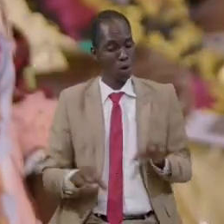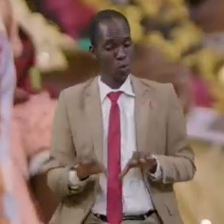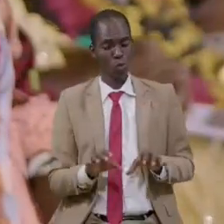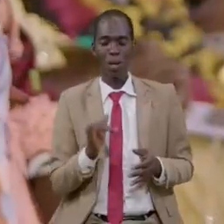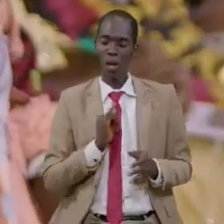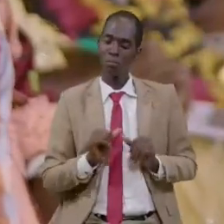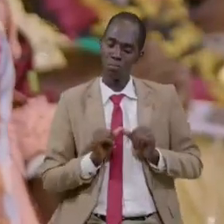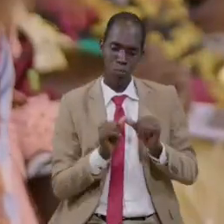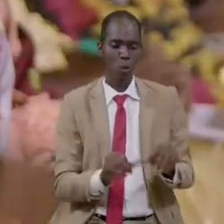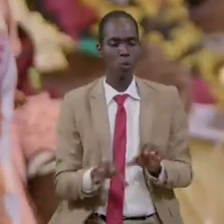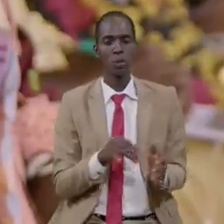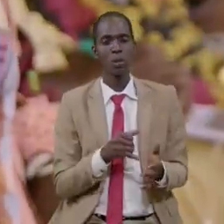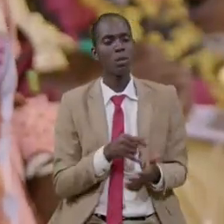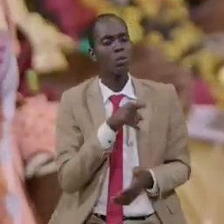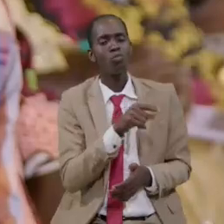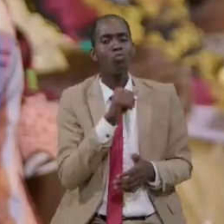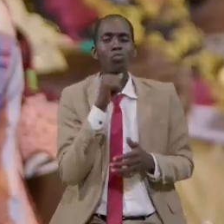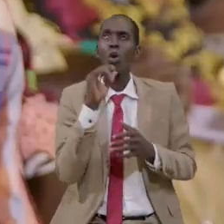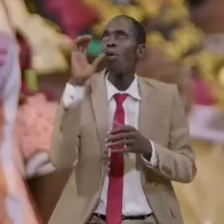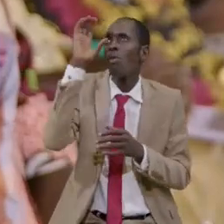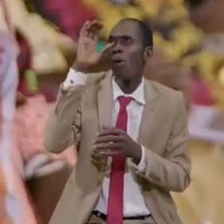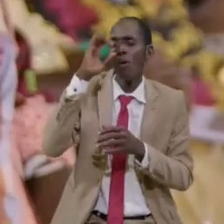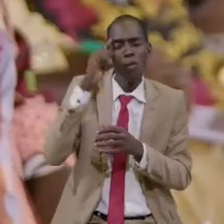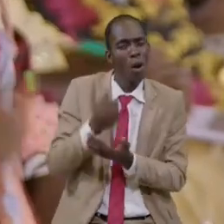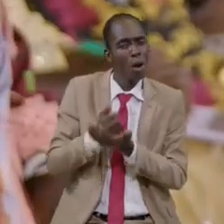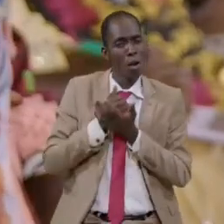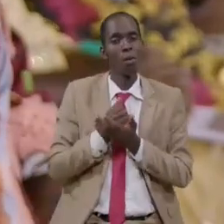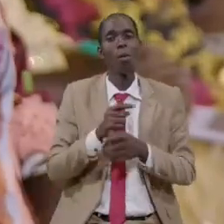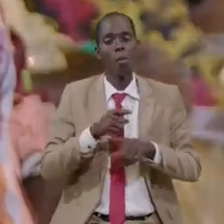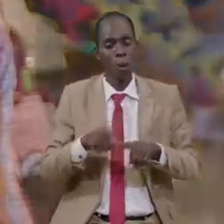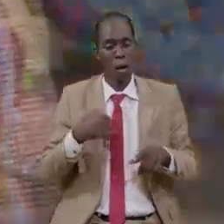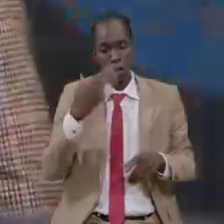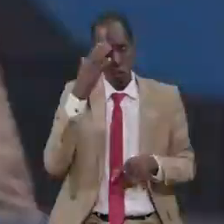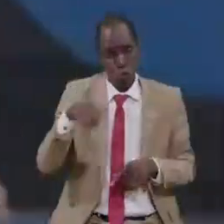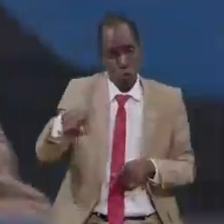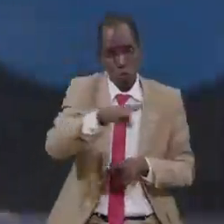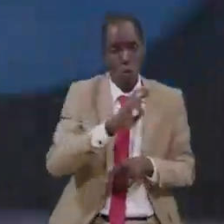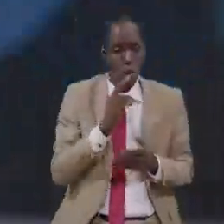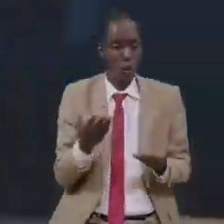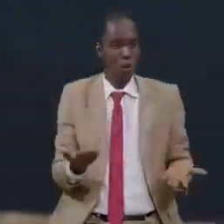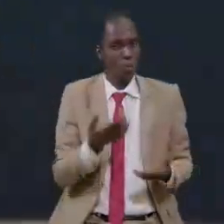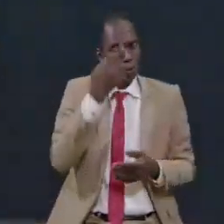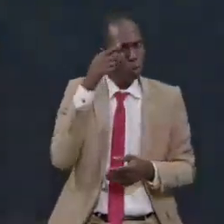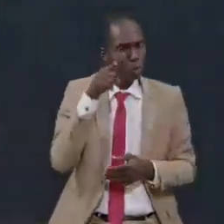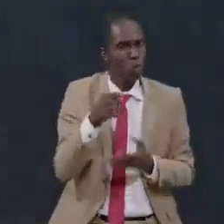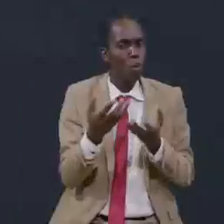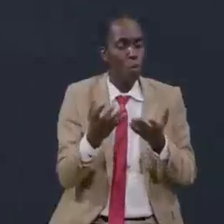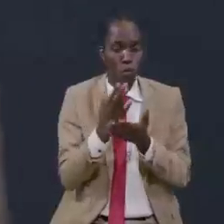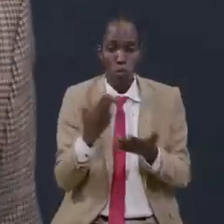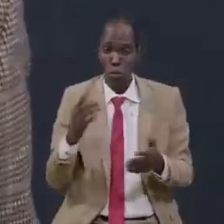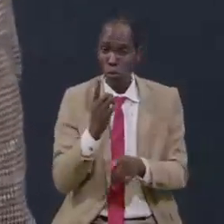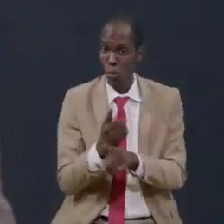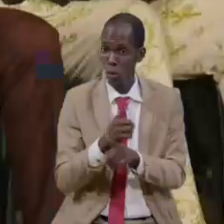I know you are here tonight because you are looking for something. Yes. Tell me, I said you are looking